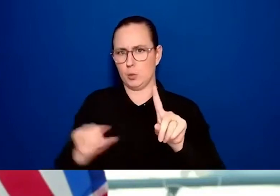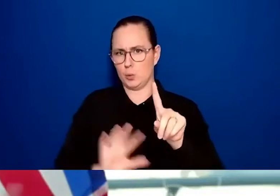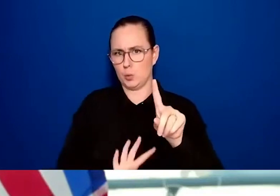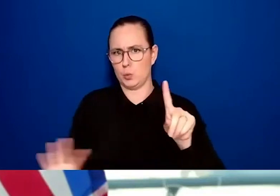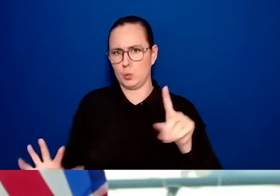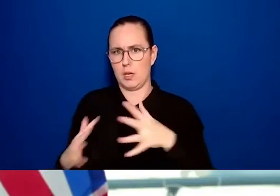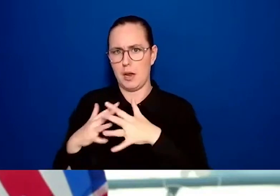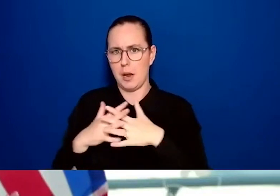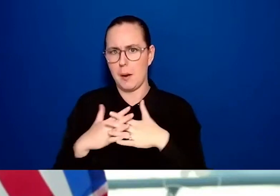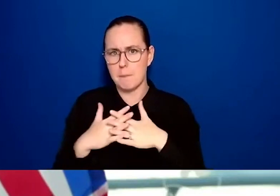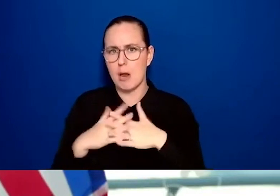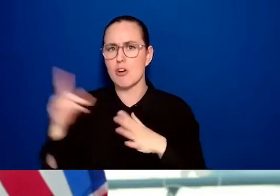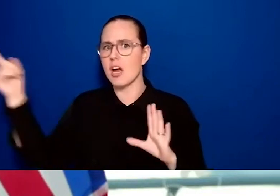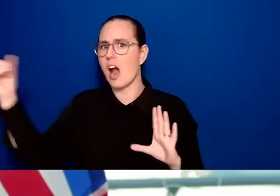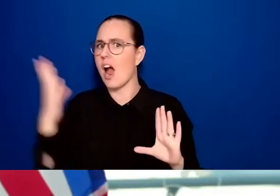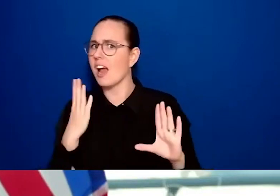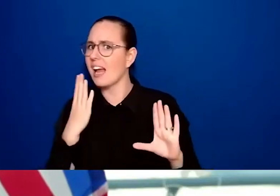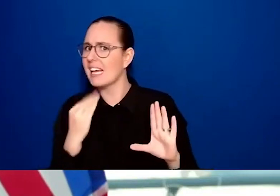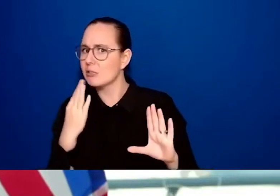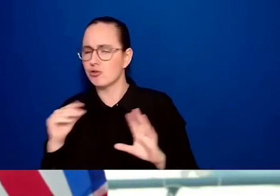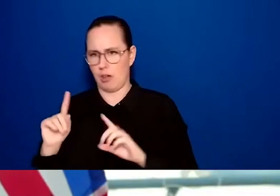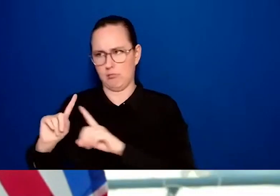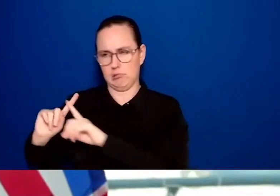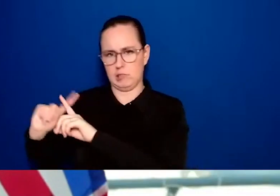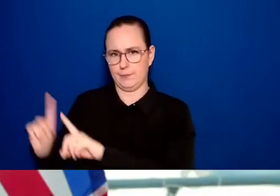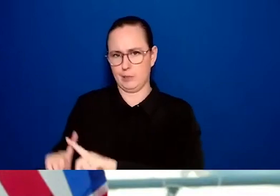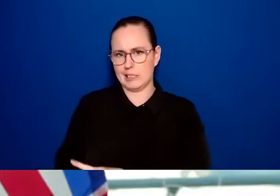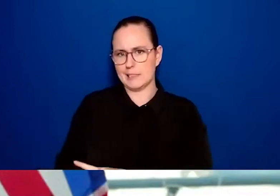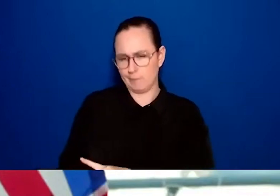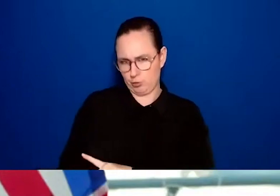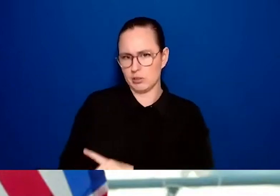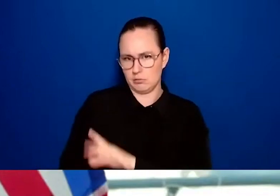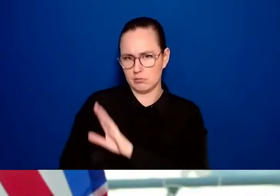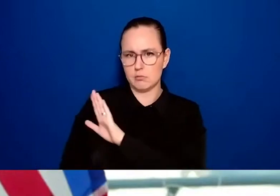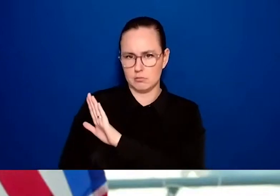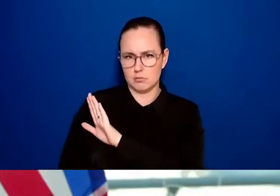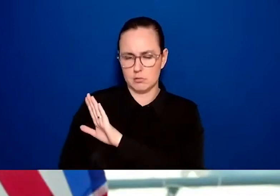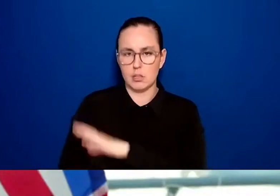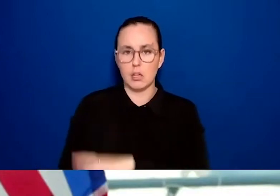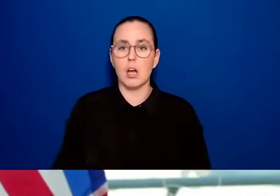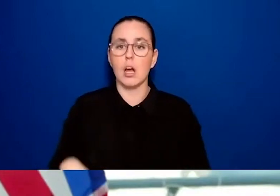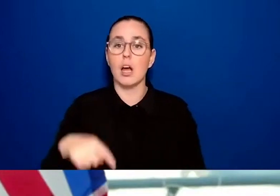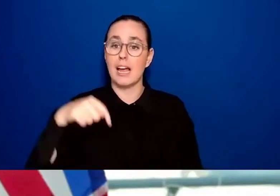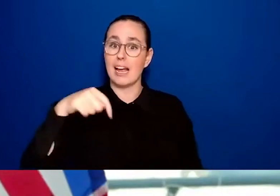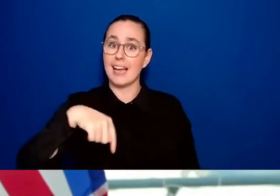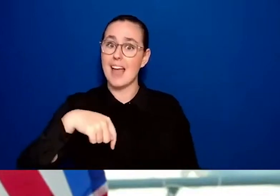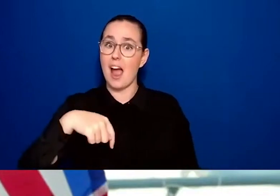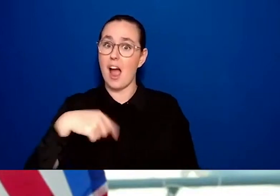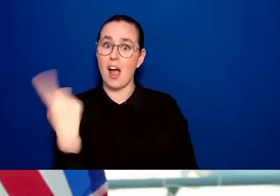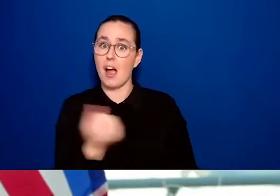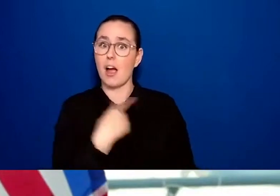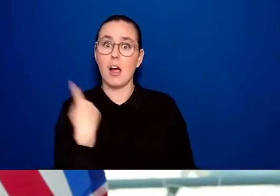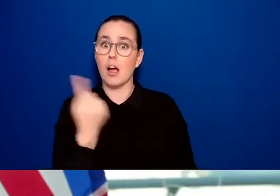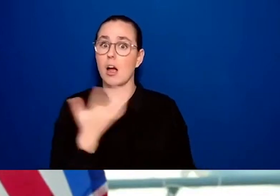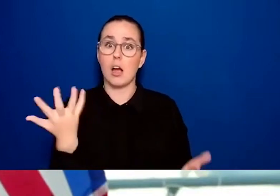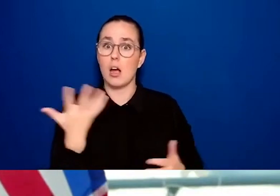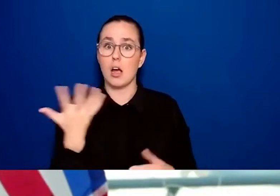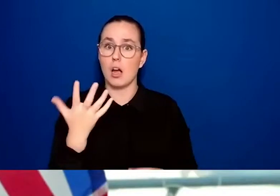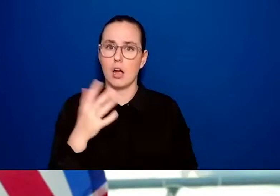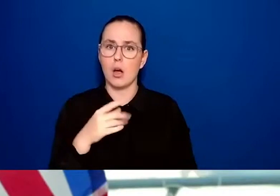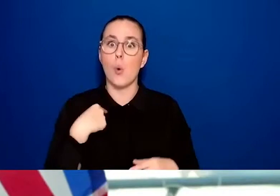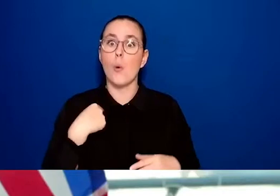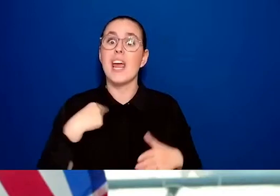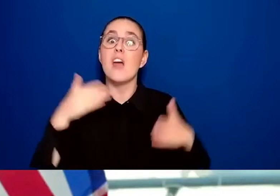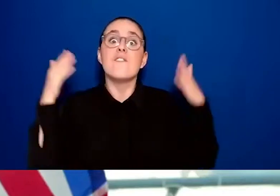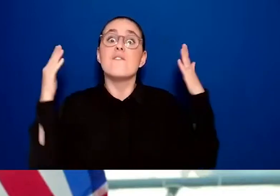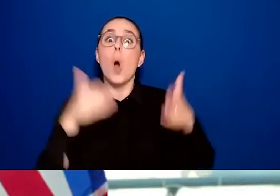there's a couple of reasons, as you well know, that we did that. One was getting that higher level of protection in more people more quickly. But the